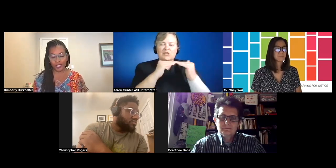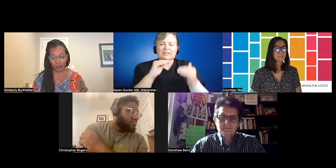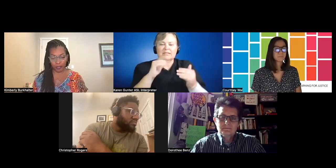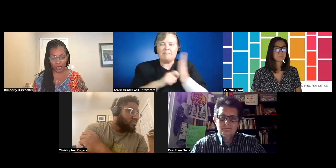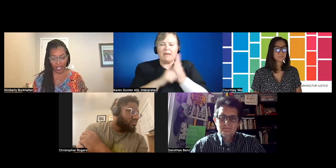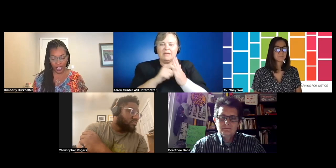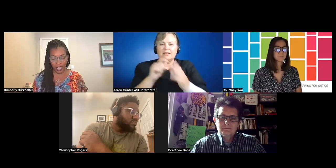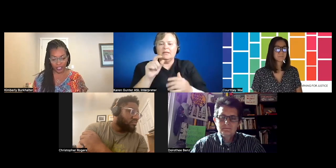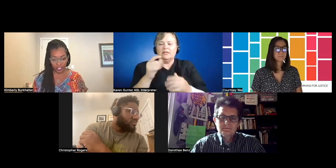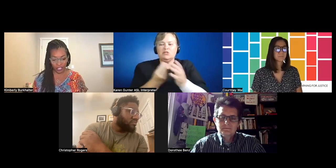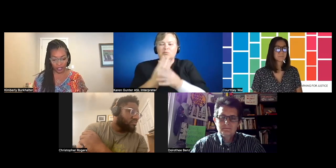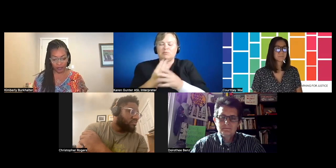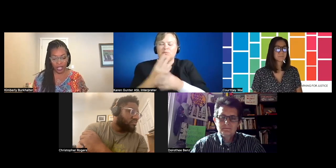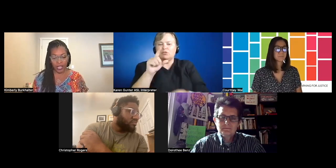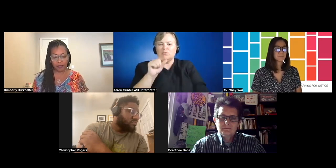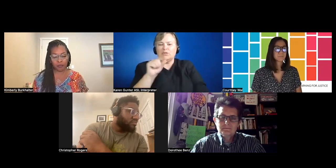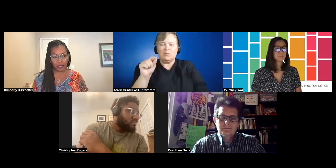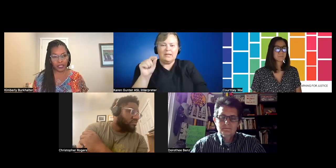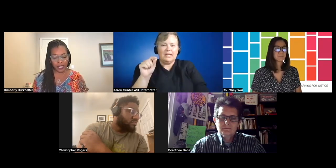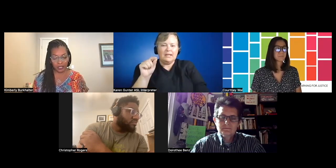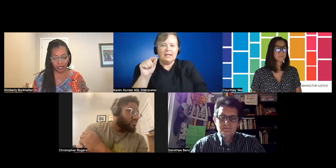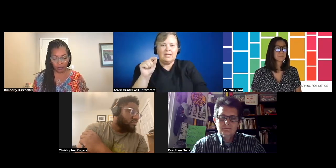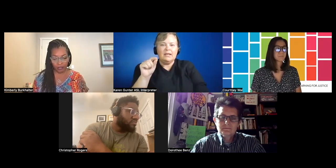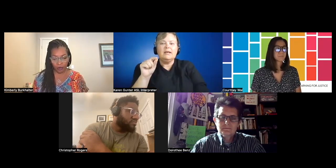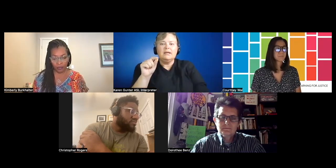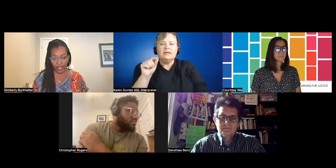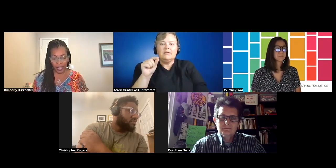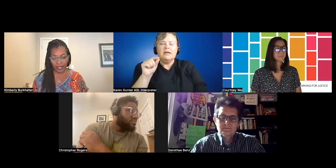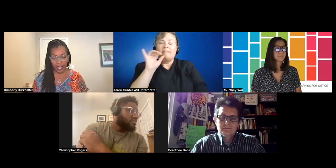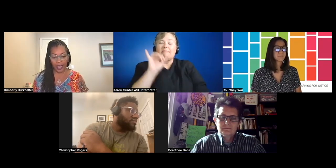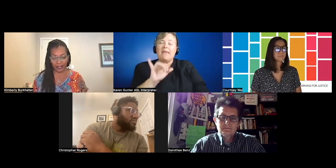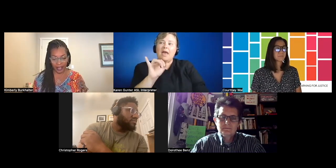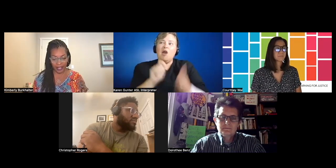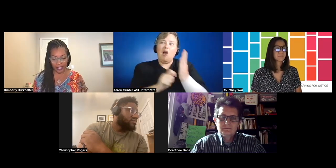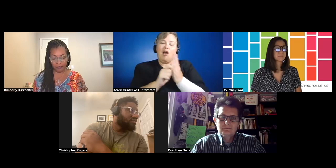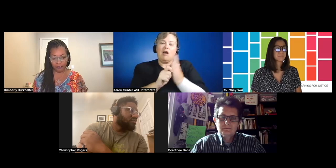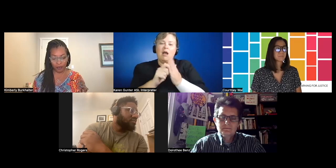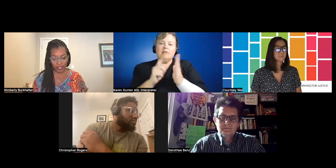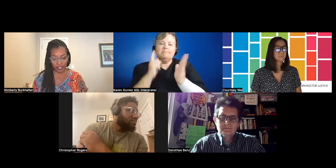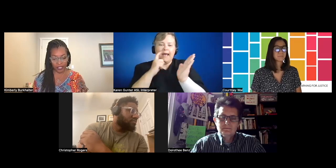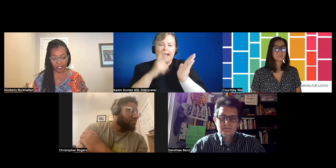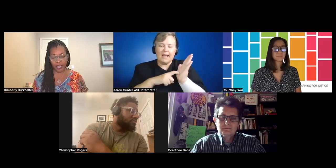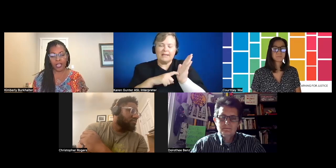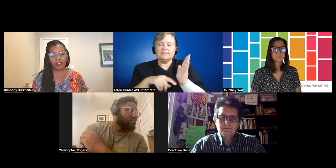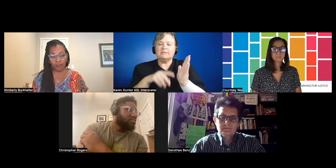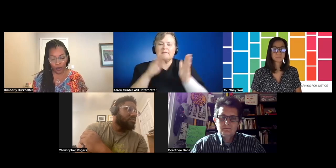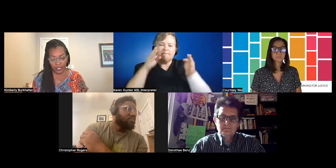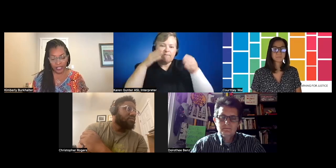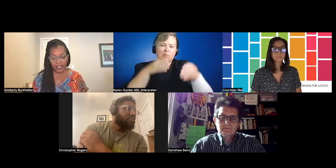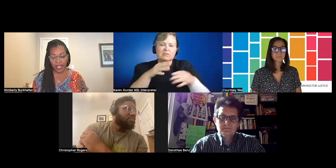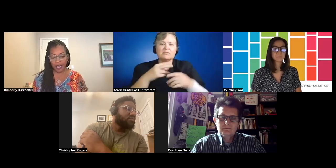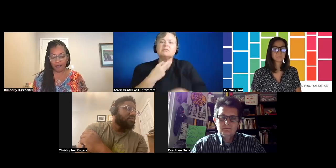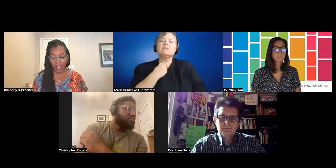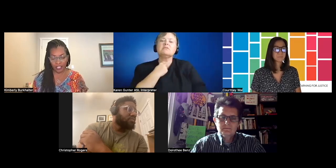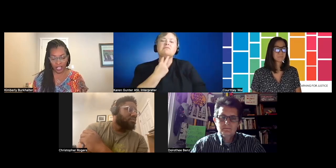2020 spring edition. It really is an article that highlights and focuses the